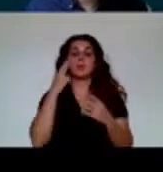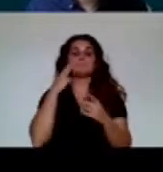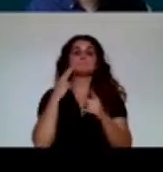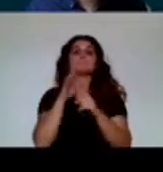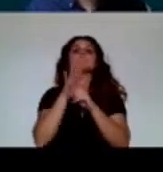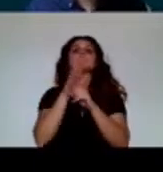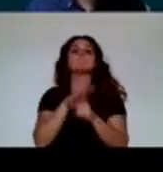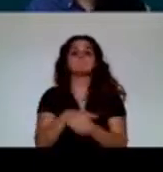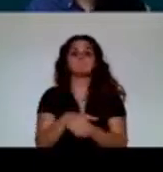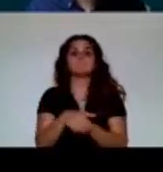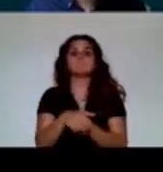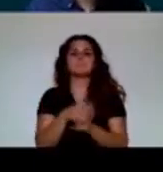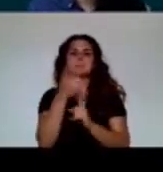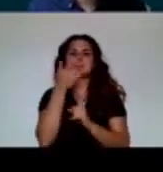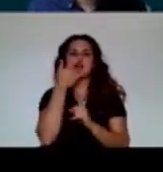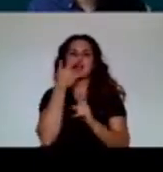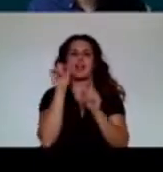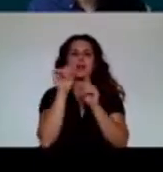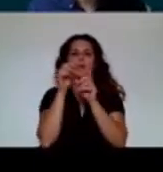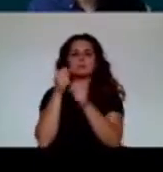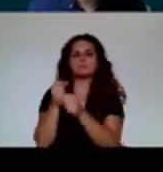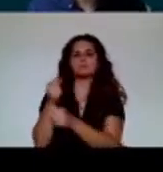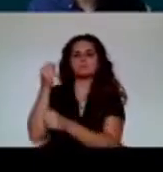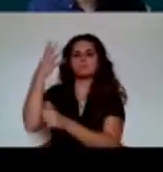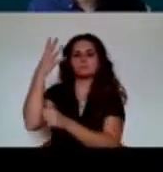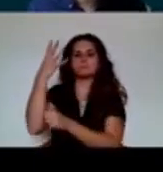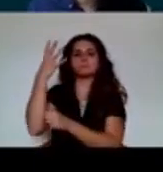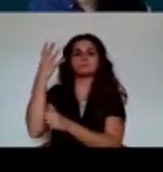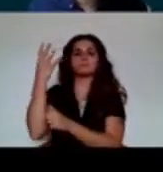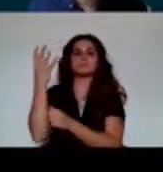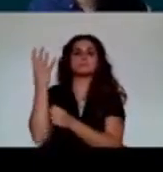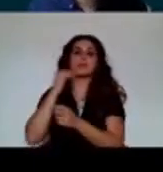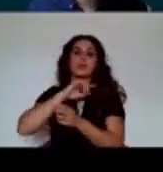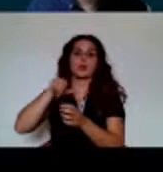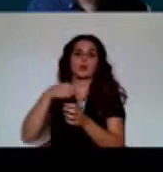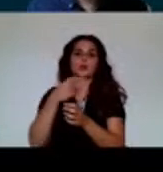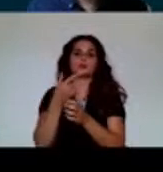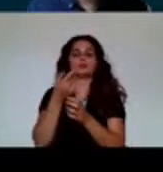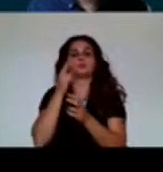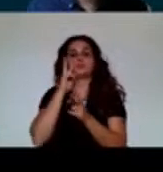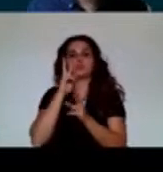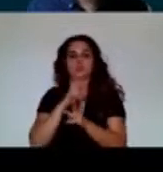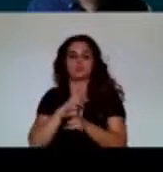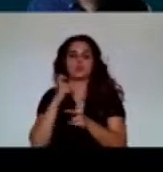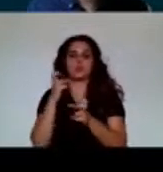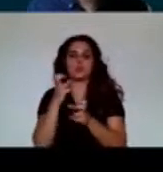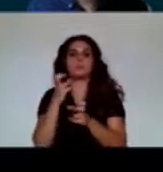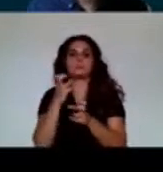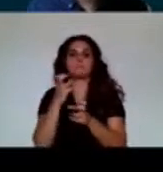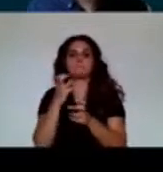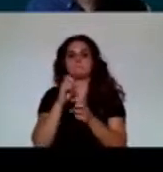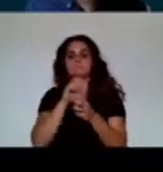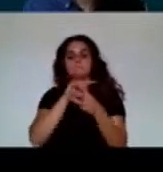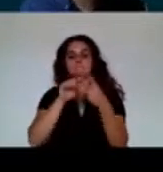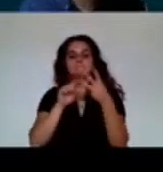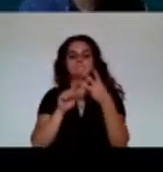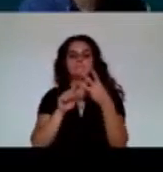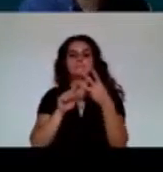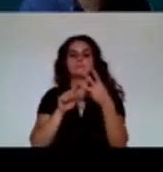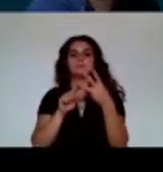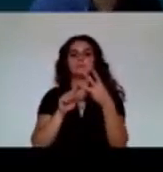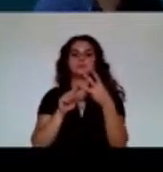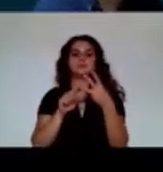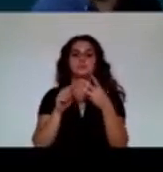a kind of an umbrella concept under which we can find these three